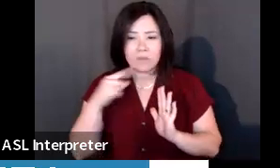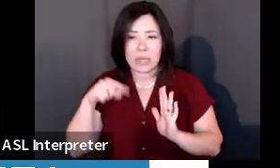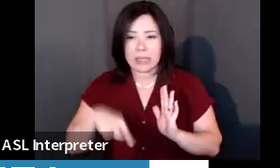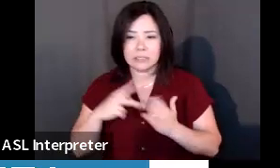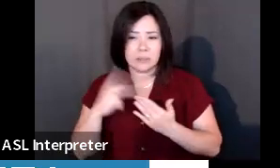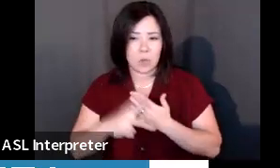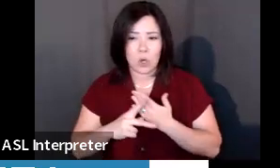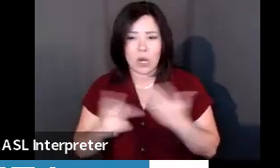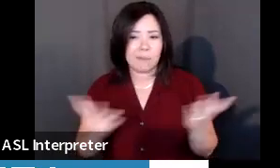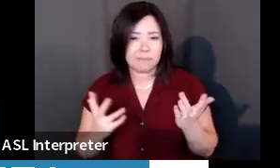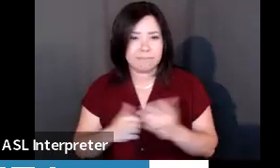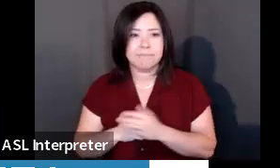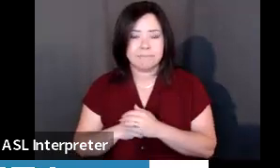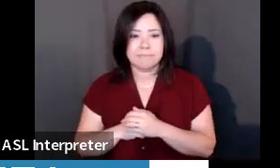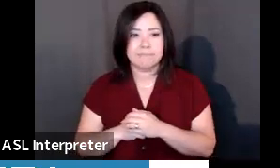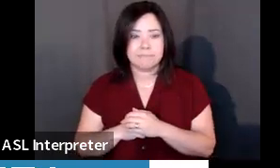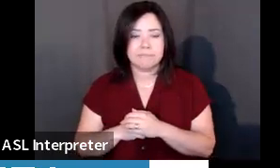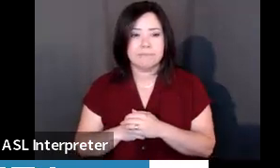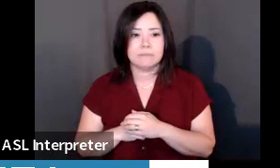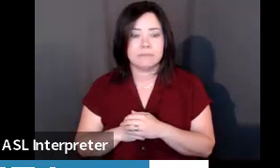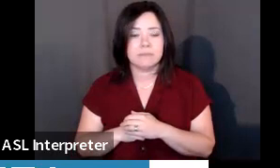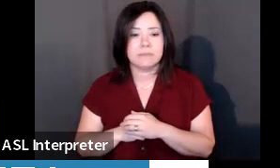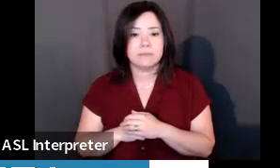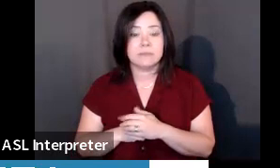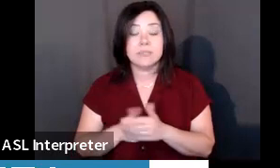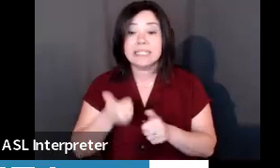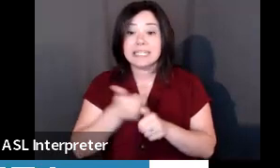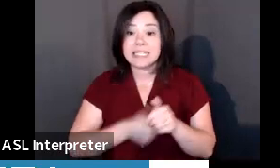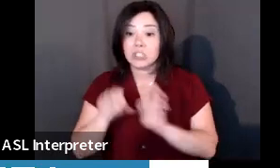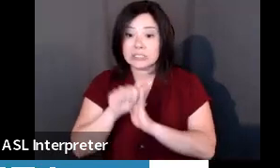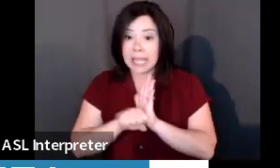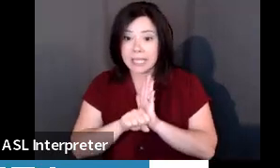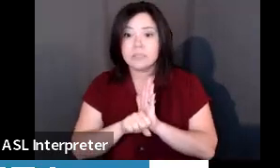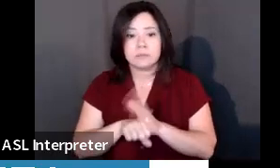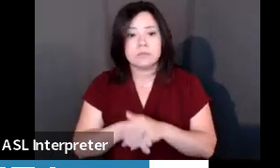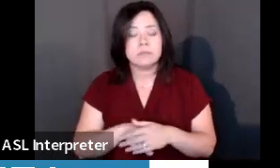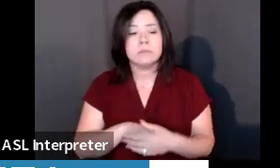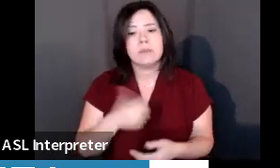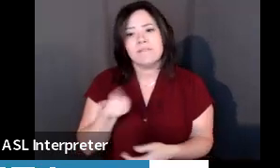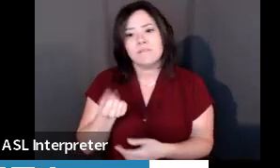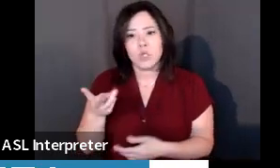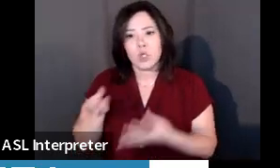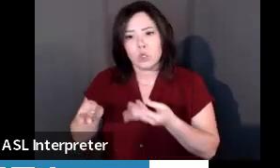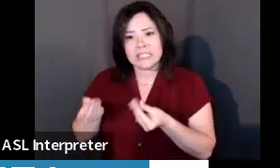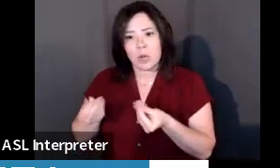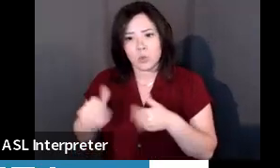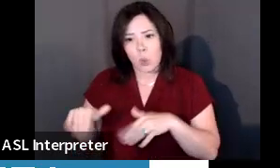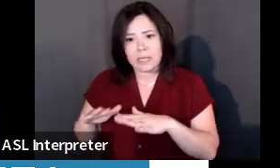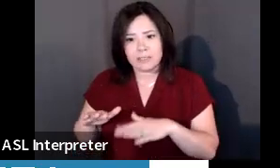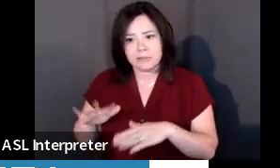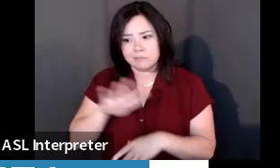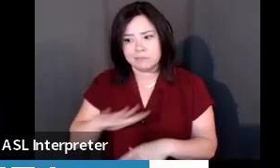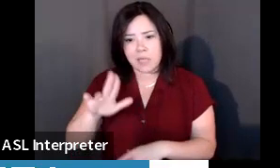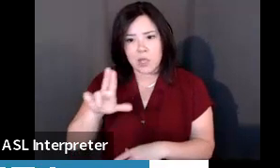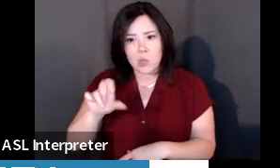Technology Program, I should say? Each state, as well as a handful of territories across the United States,